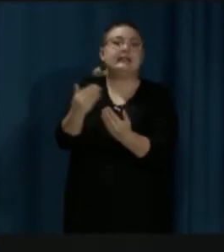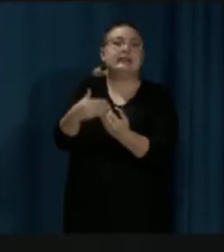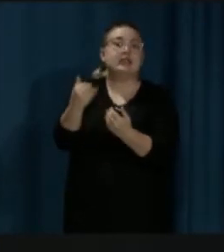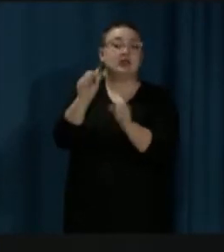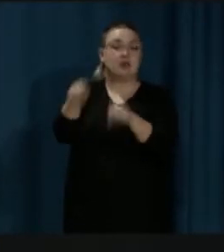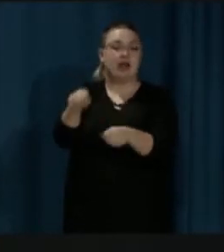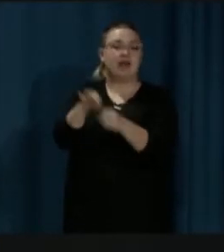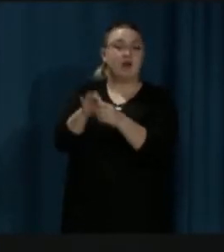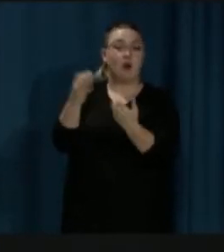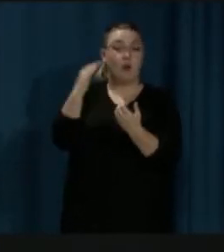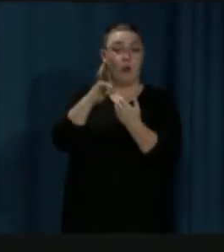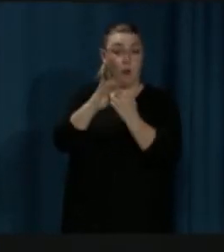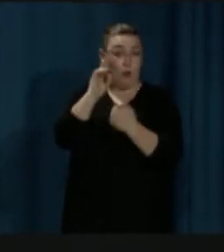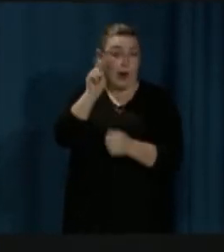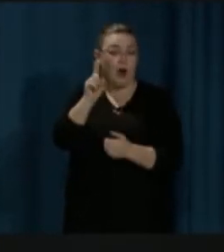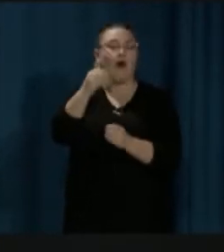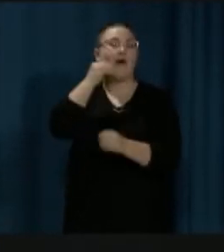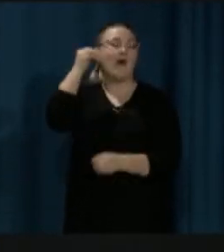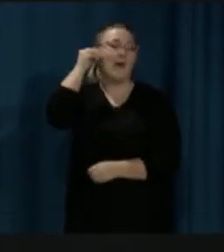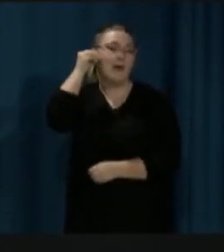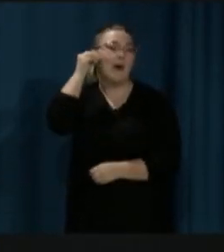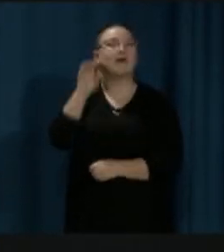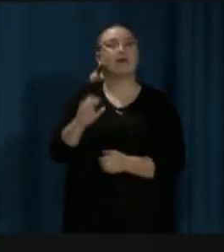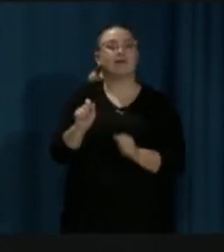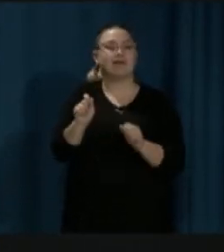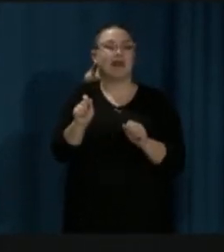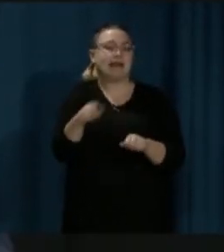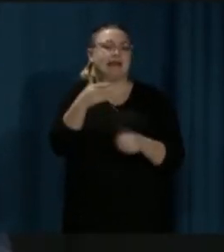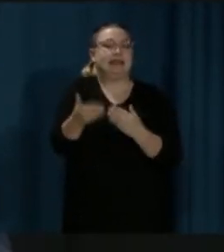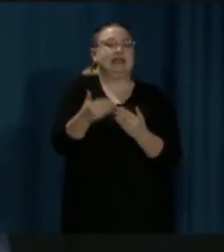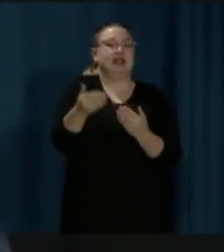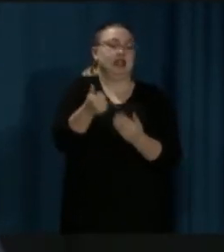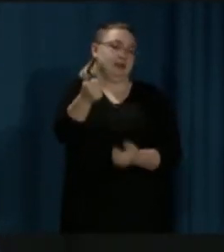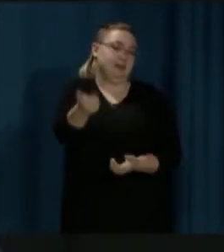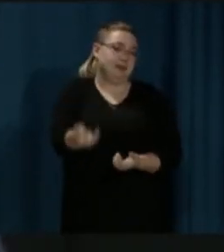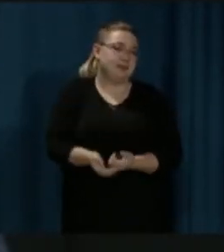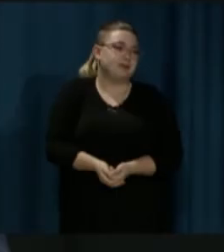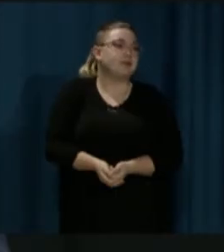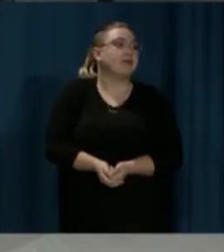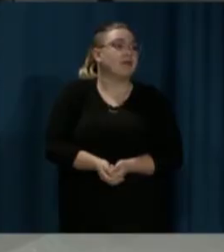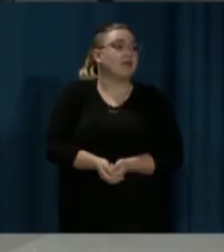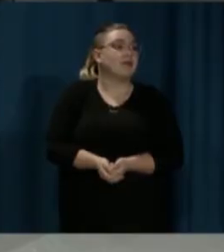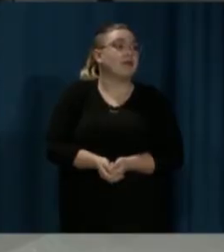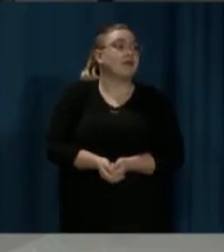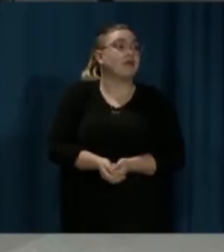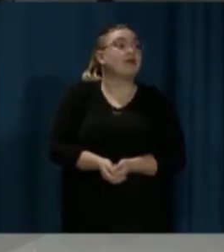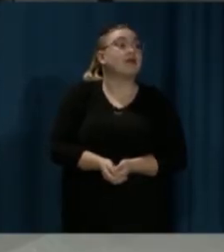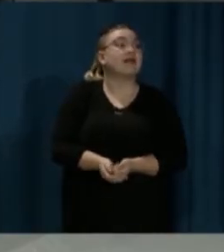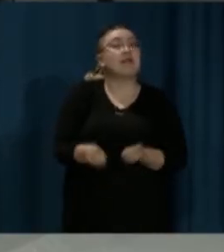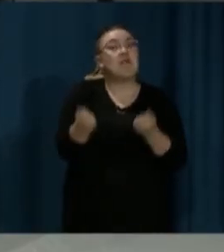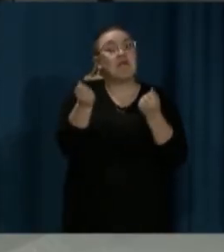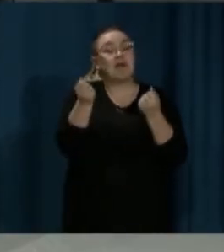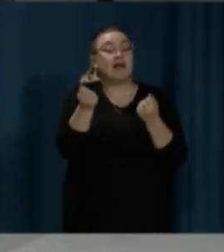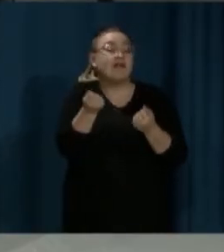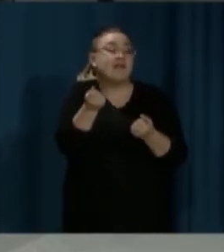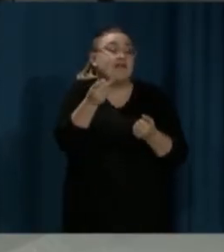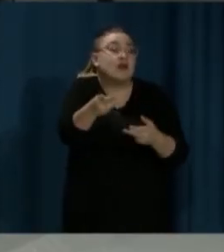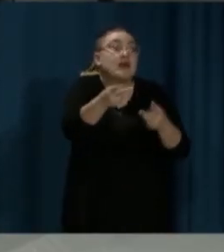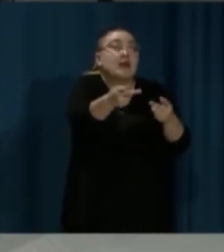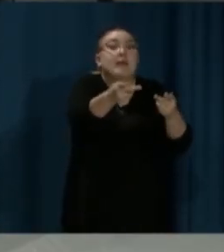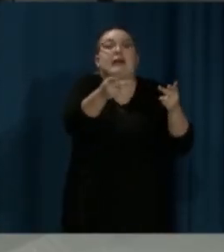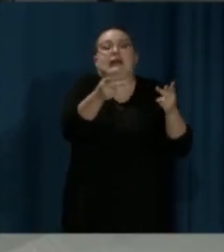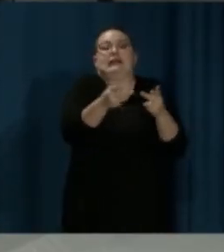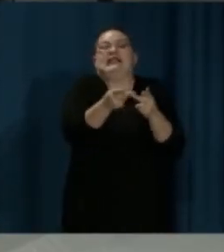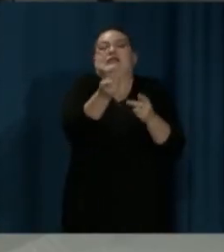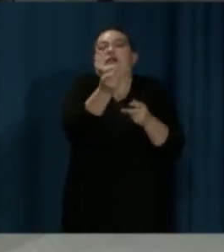and more flexibility as to when you're going to cast your vote. As opposed to the few places that are left where you can literally only vote on election